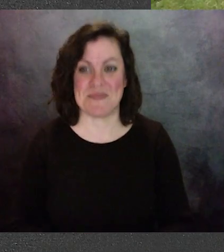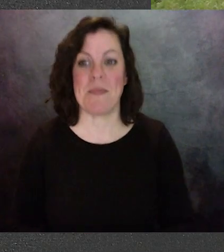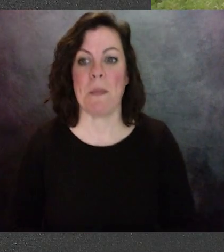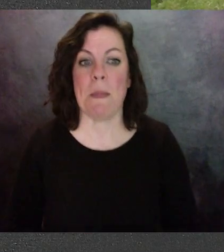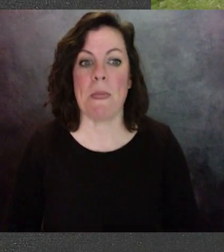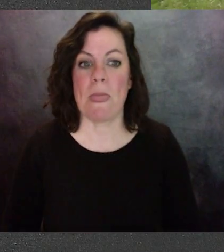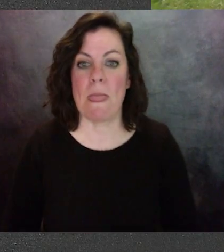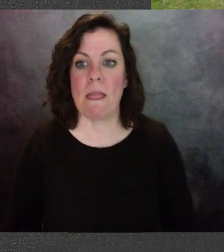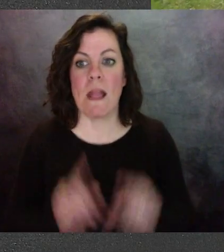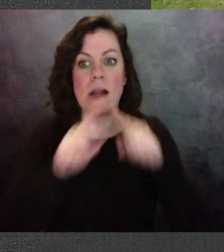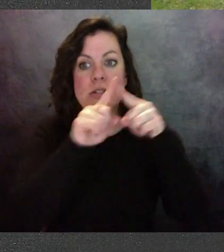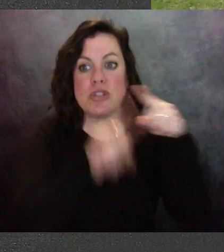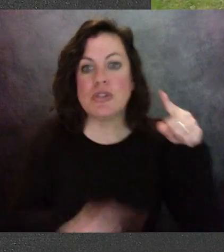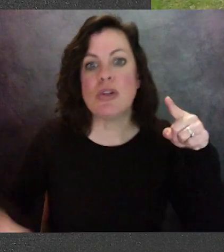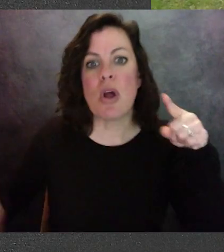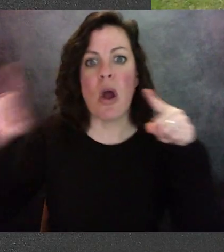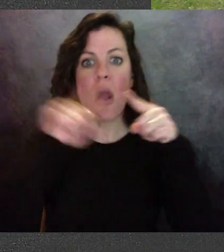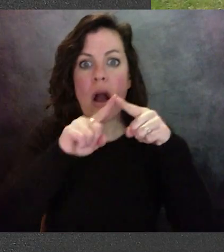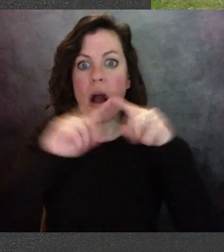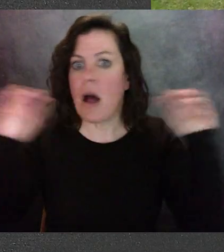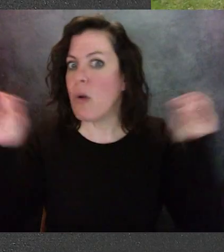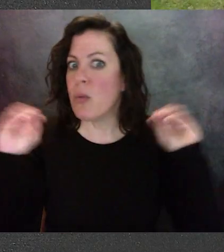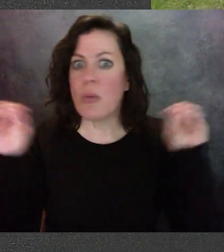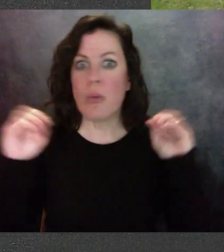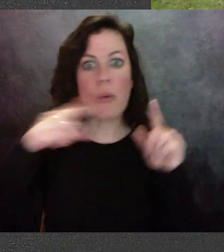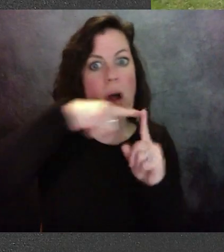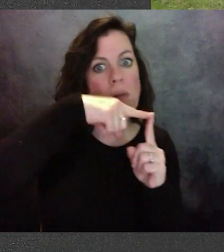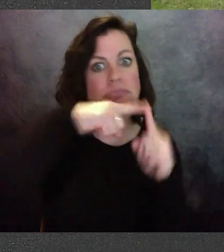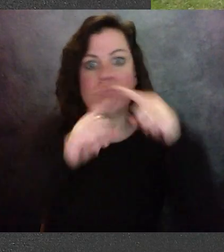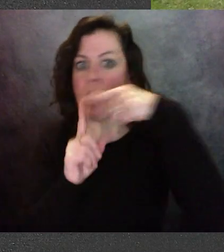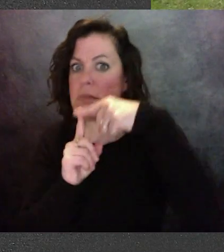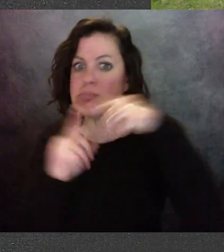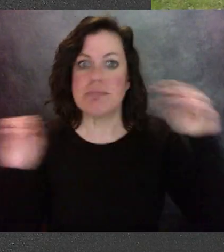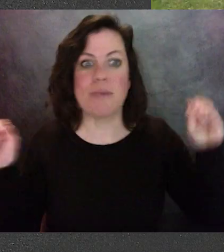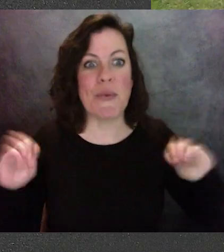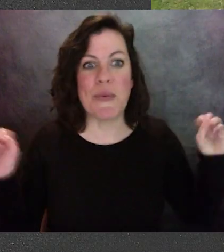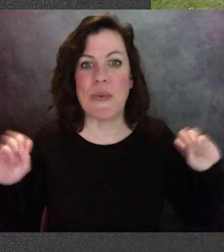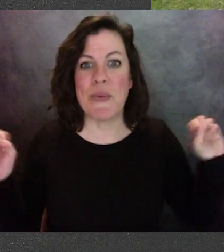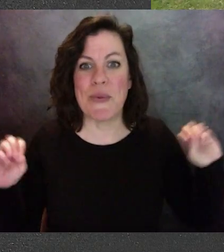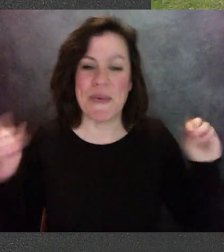And a circle has no sides. Woo!